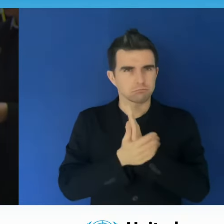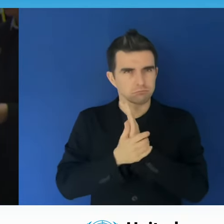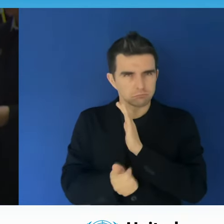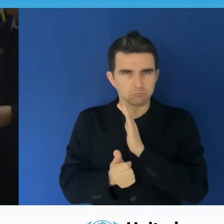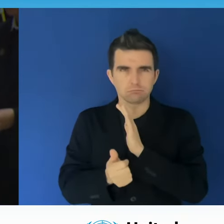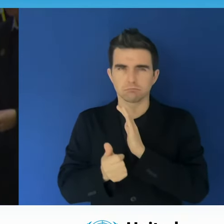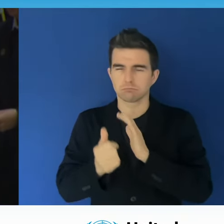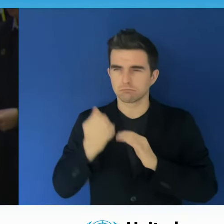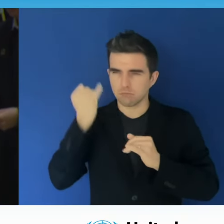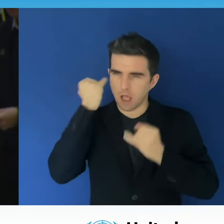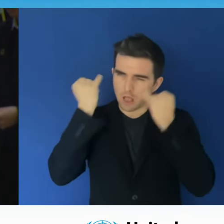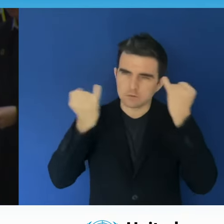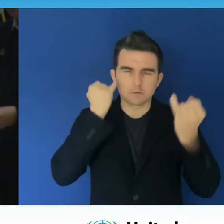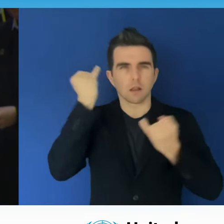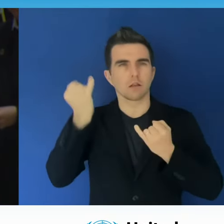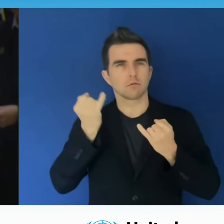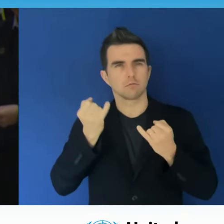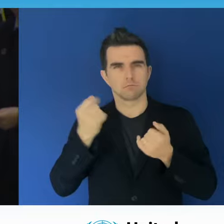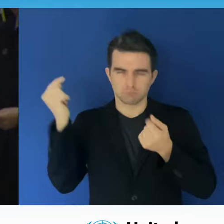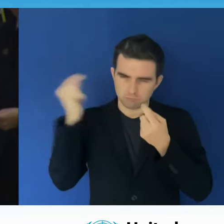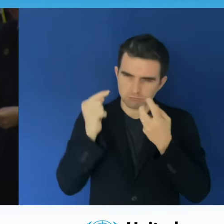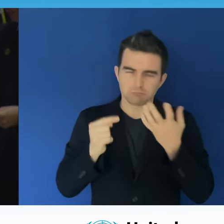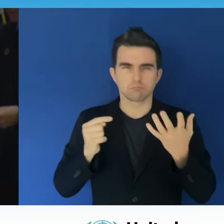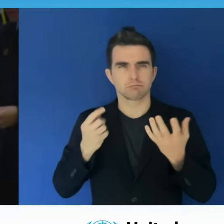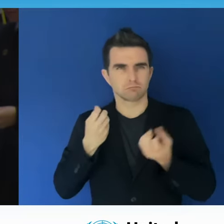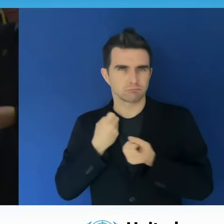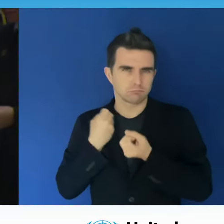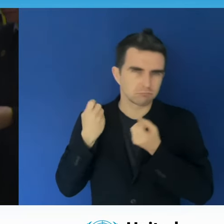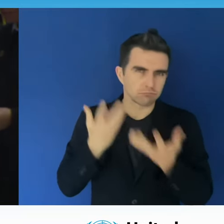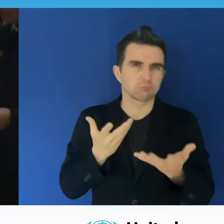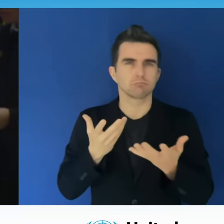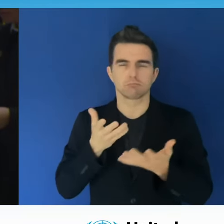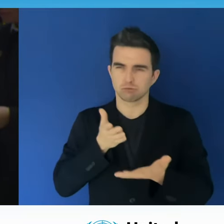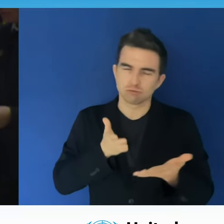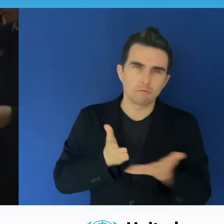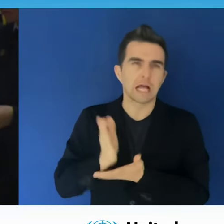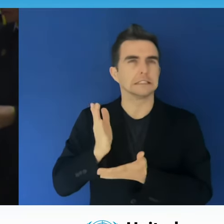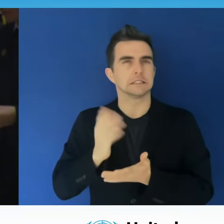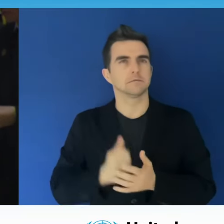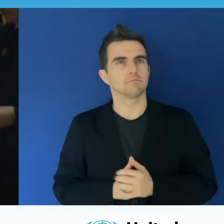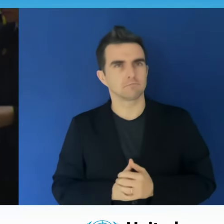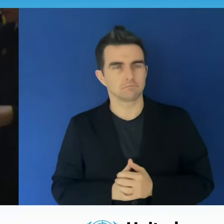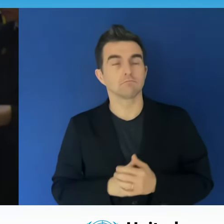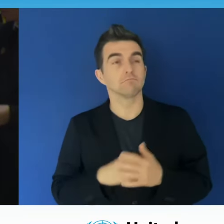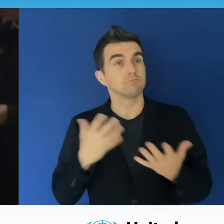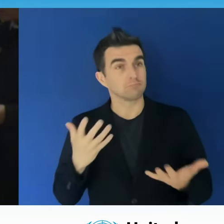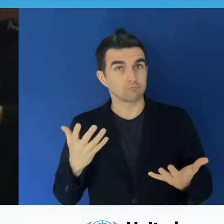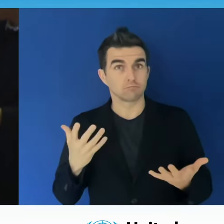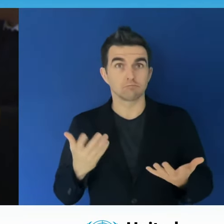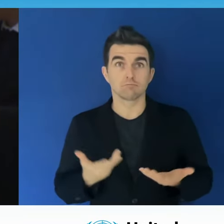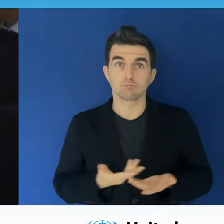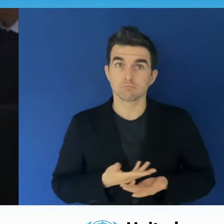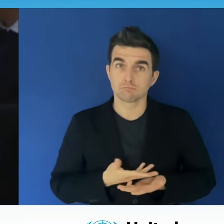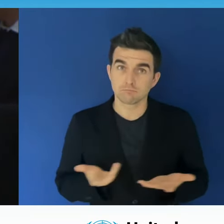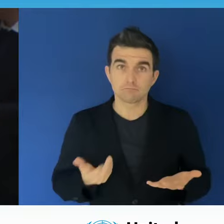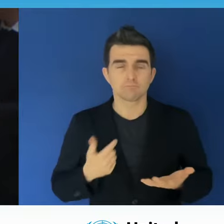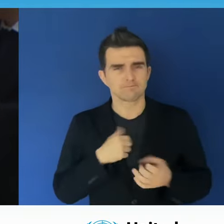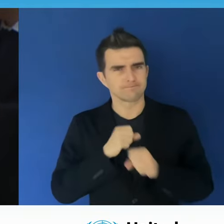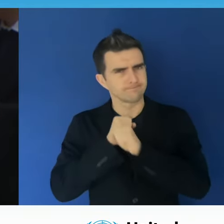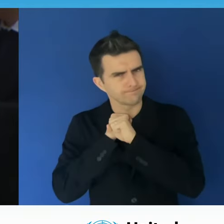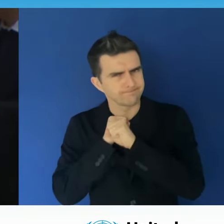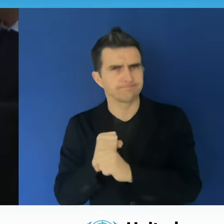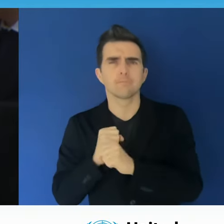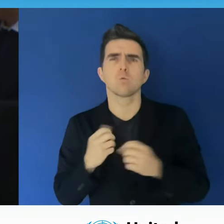We are really committed to looking at innovative ways that we can engage you in a meaningful way